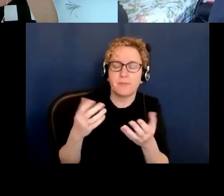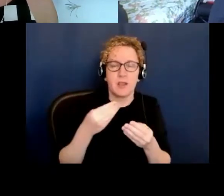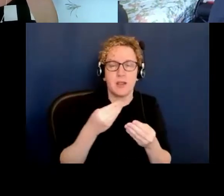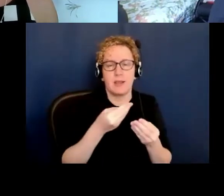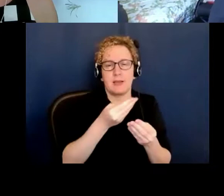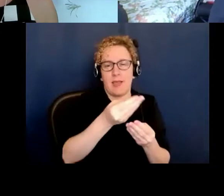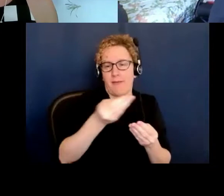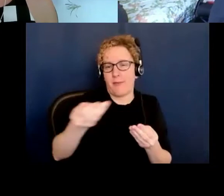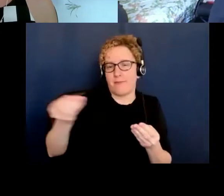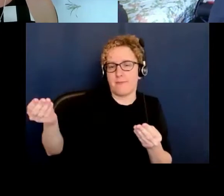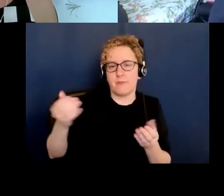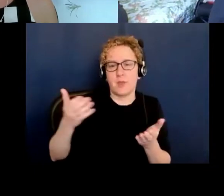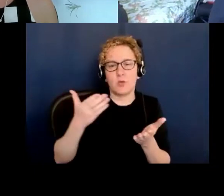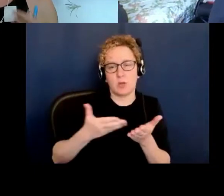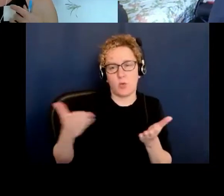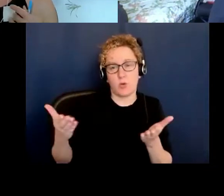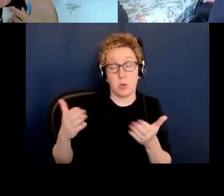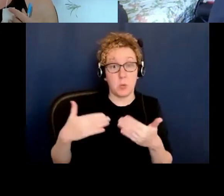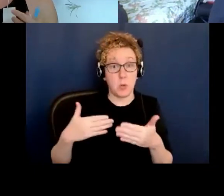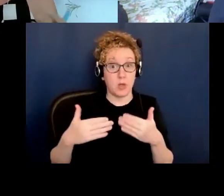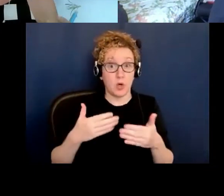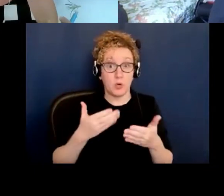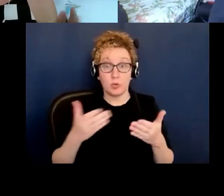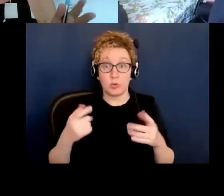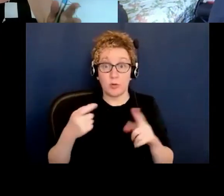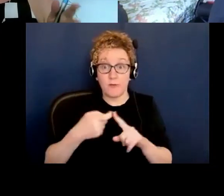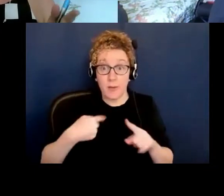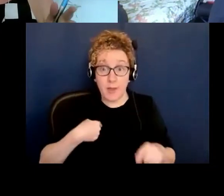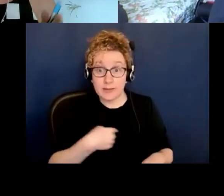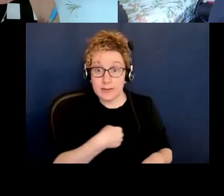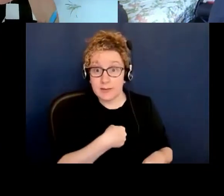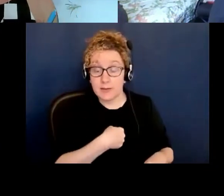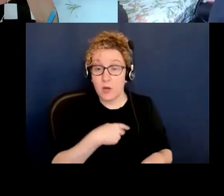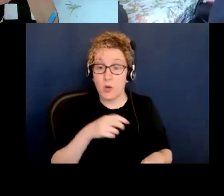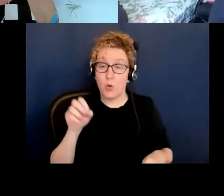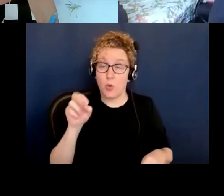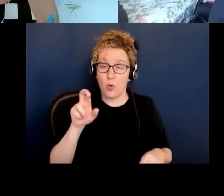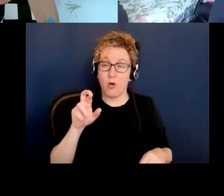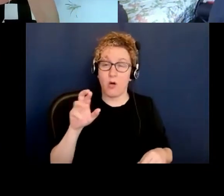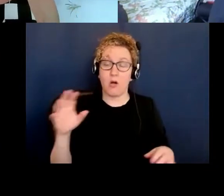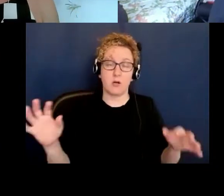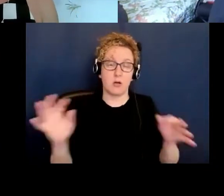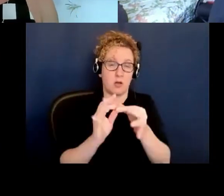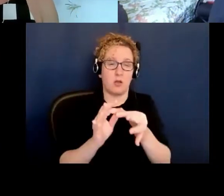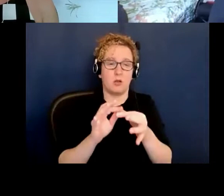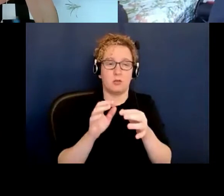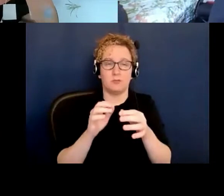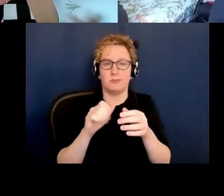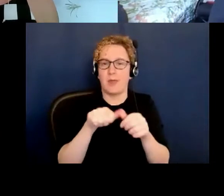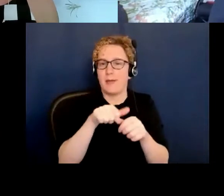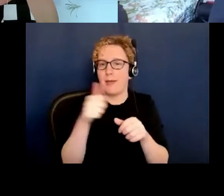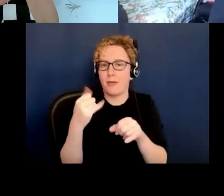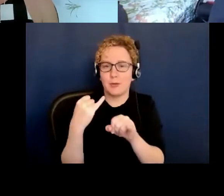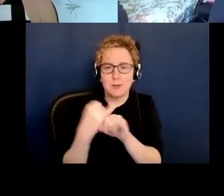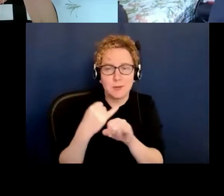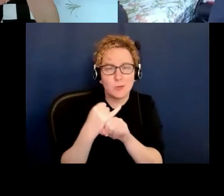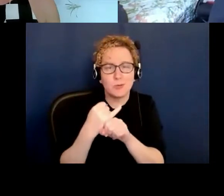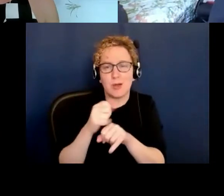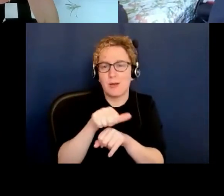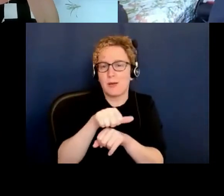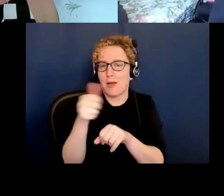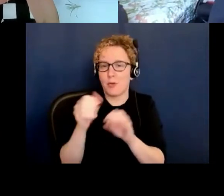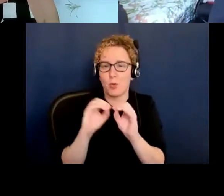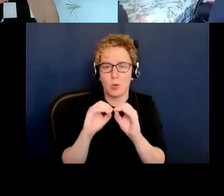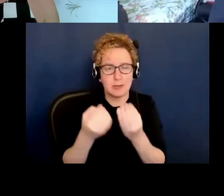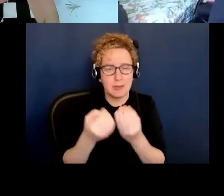whether those resources come from us, or whether we can connect you to, you know, another institution or another organization